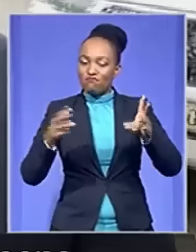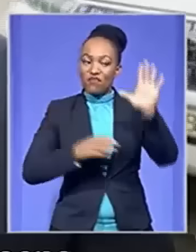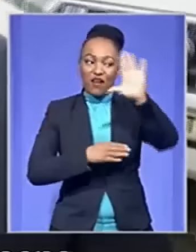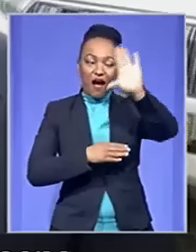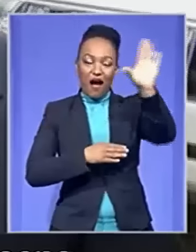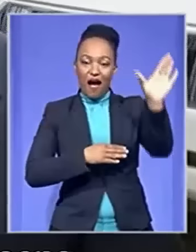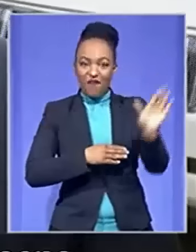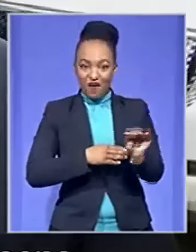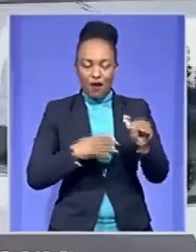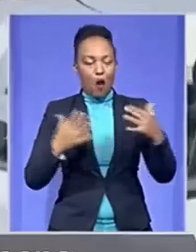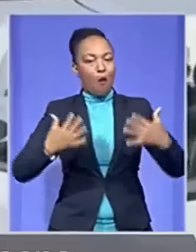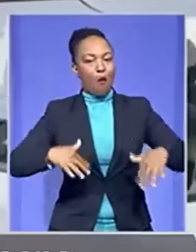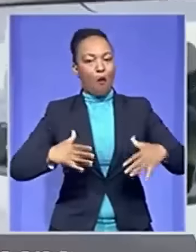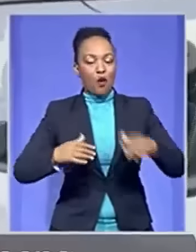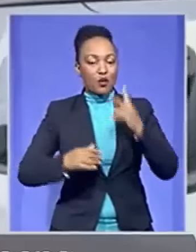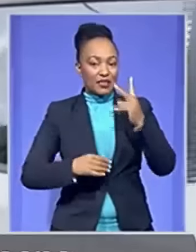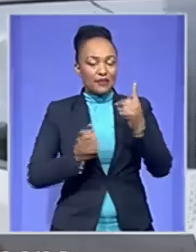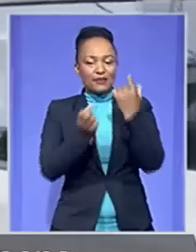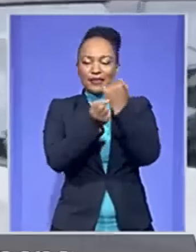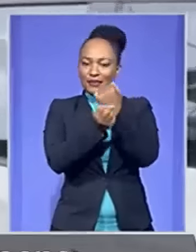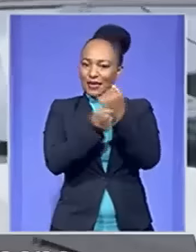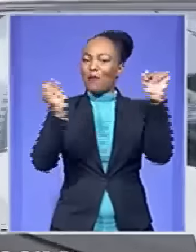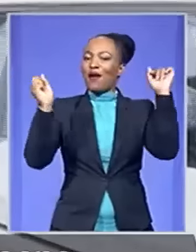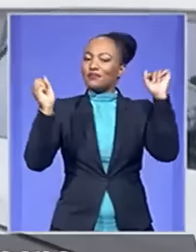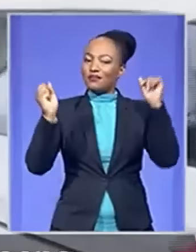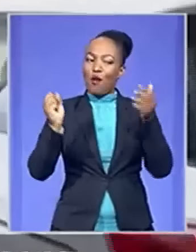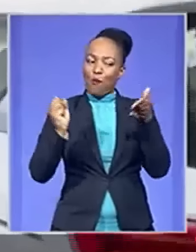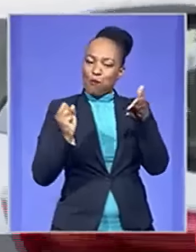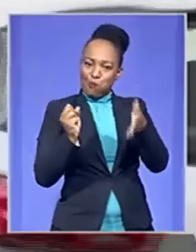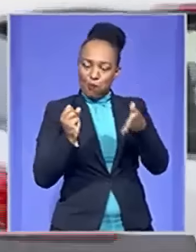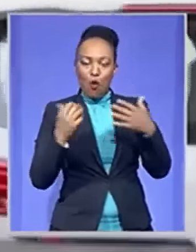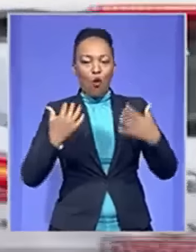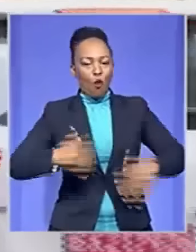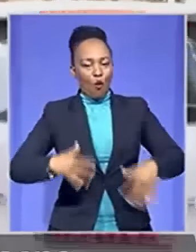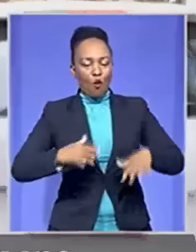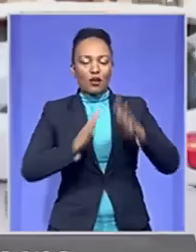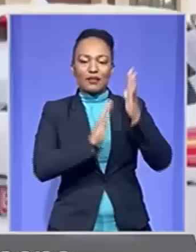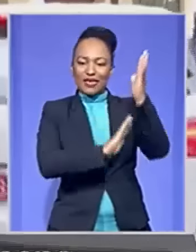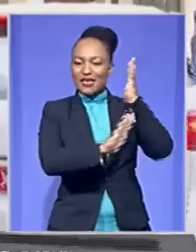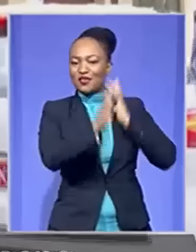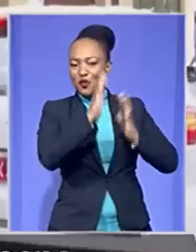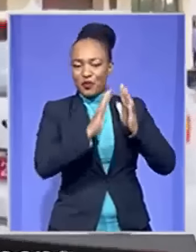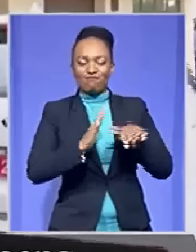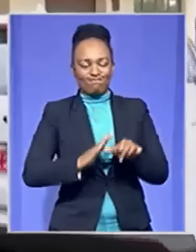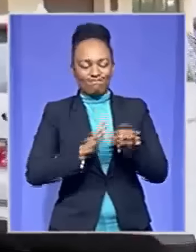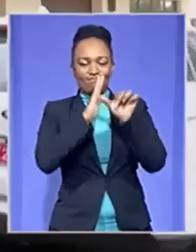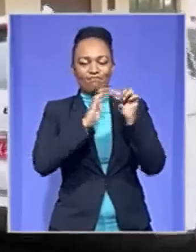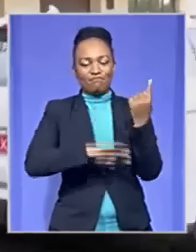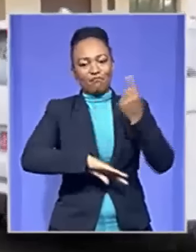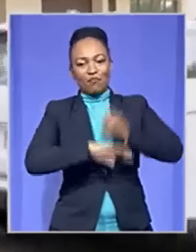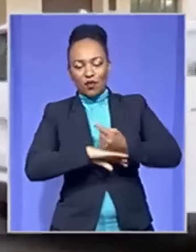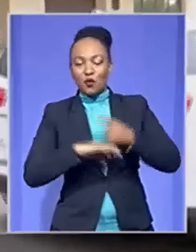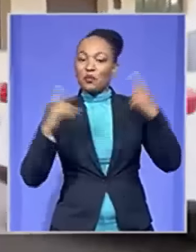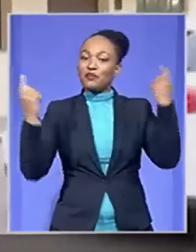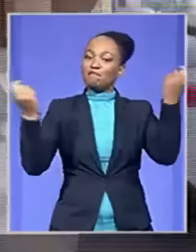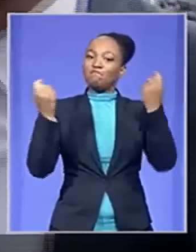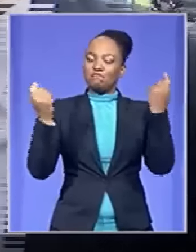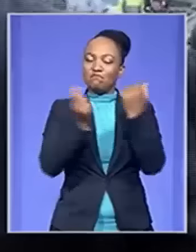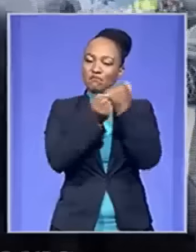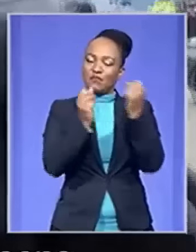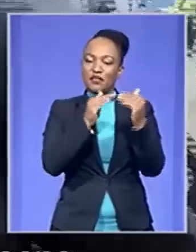the move. It's a very historic day. I think it's a truly special, and I celebrate democracy. It's a new dawn from